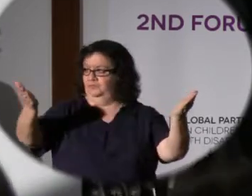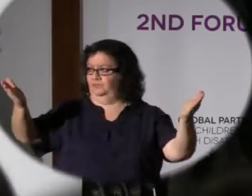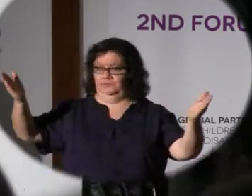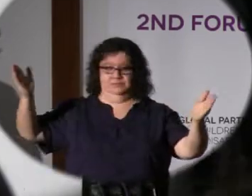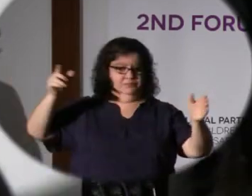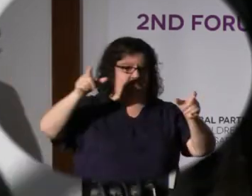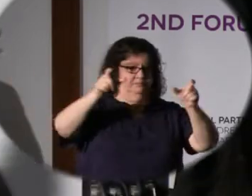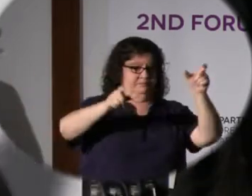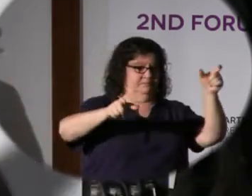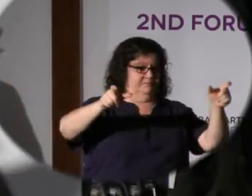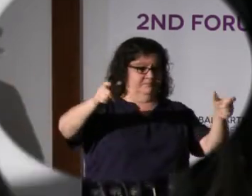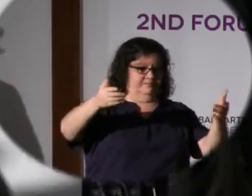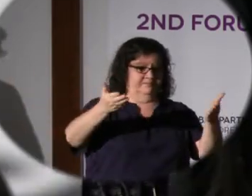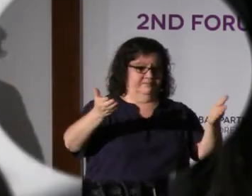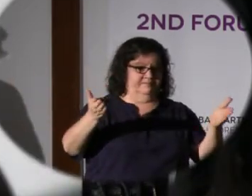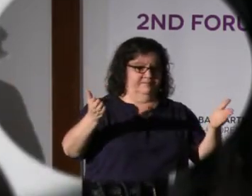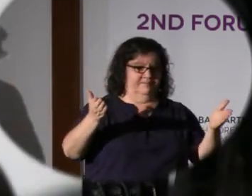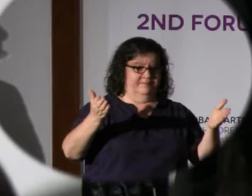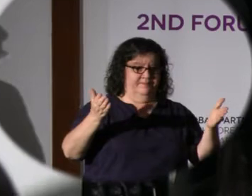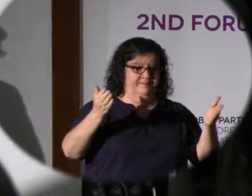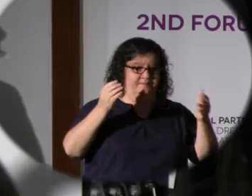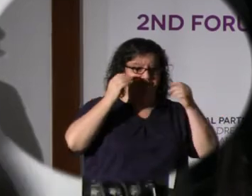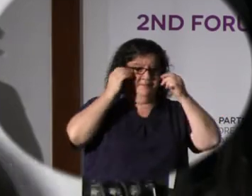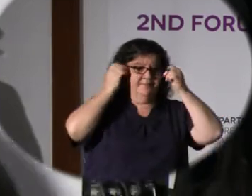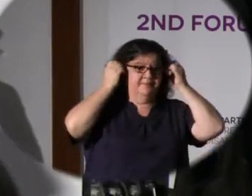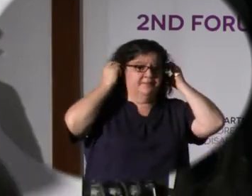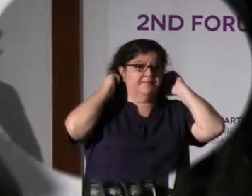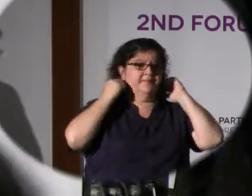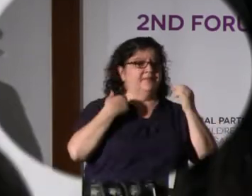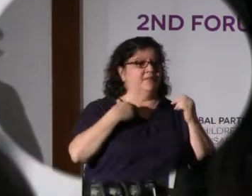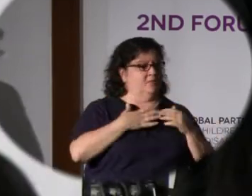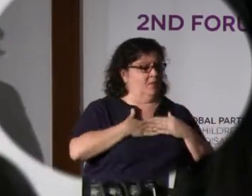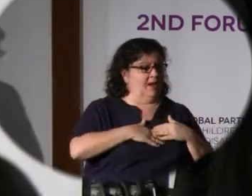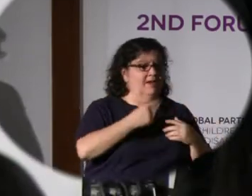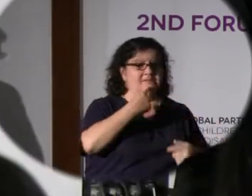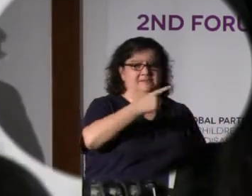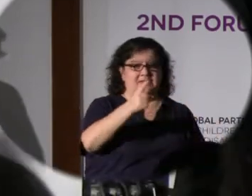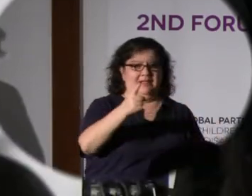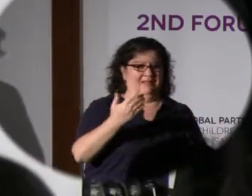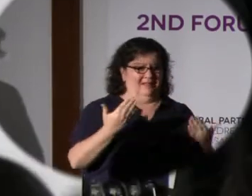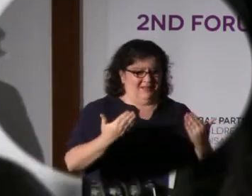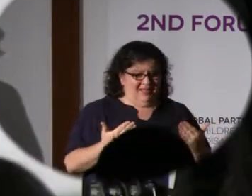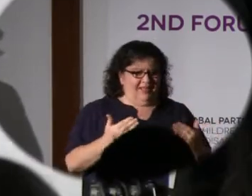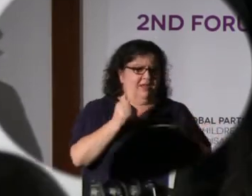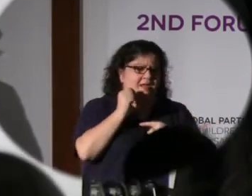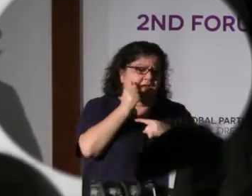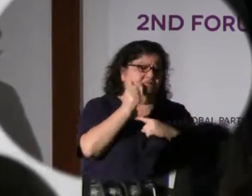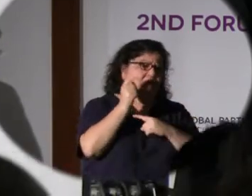you, all days and nights, to hear these voices,